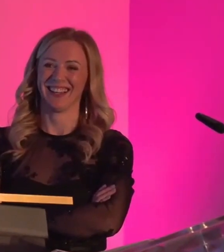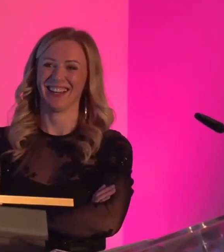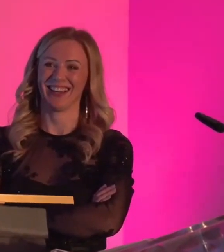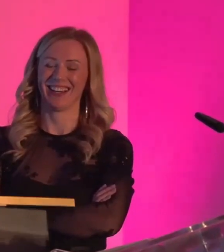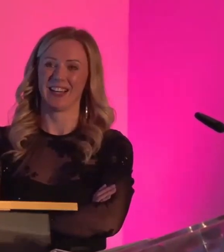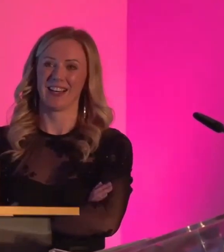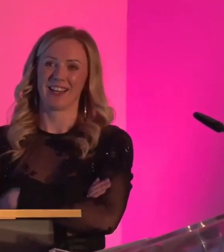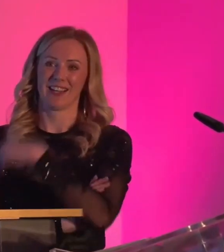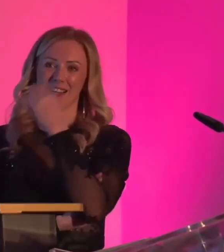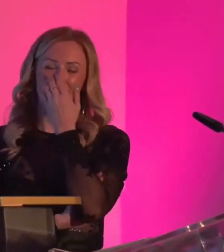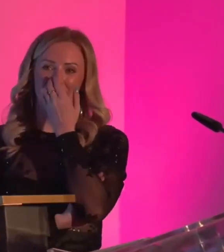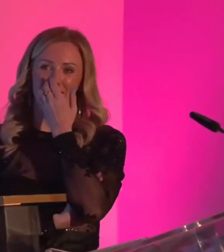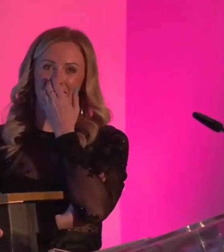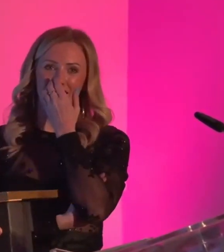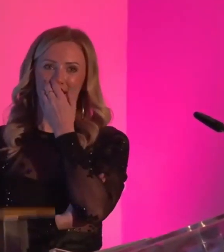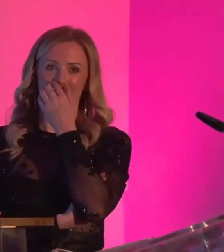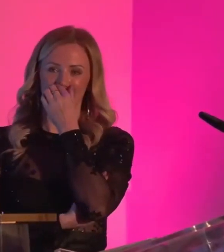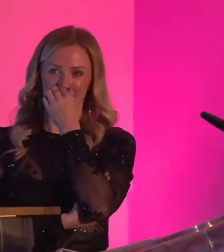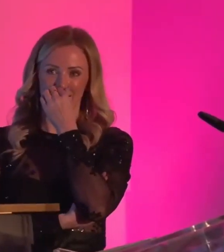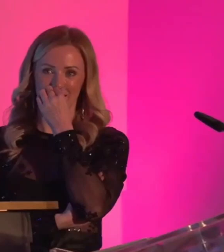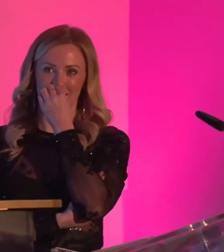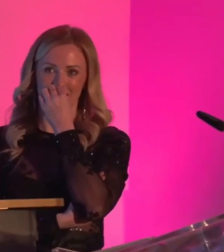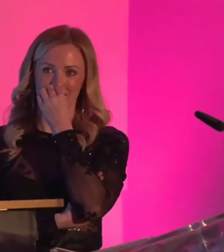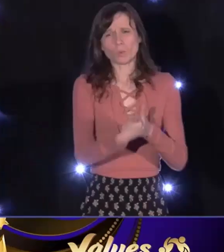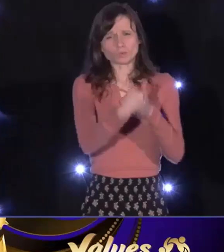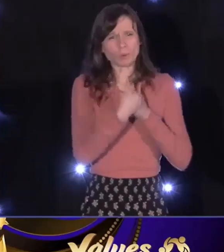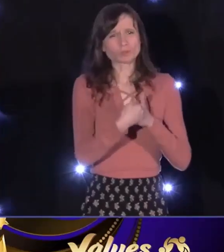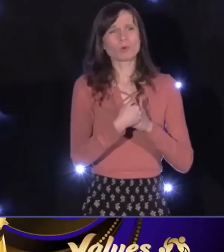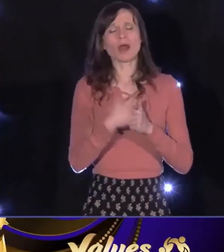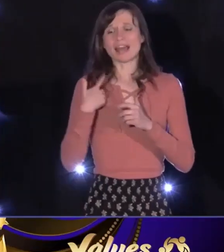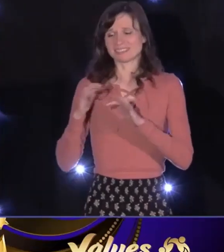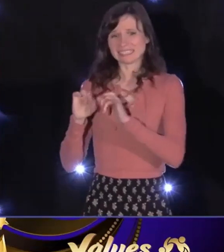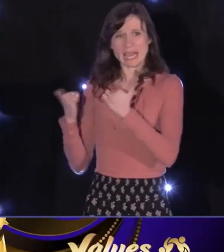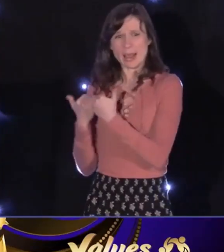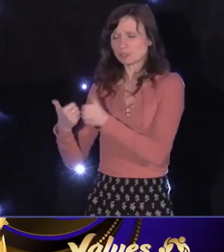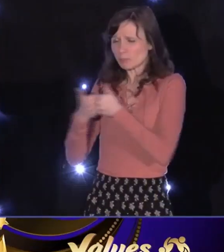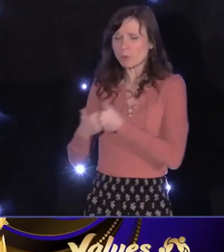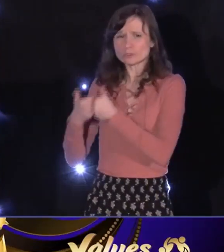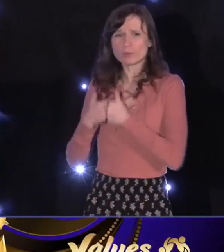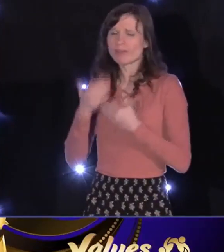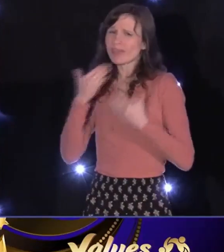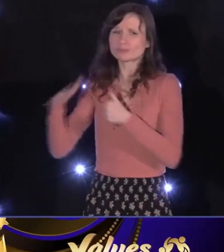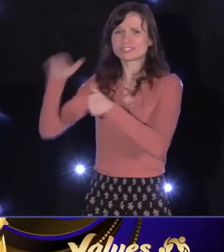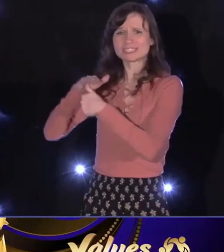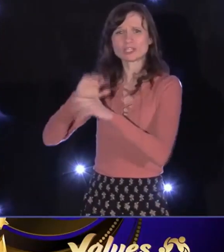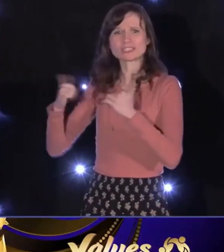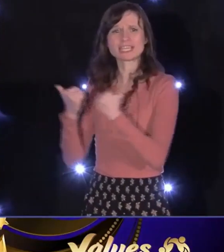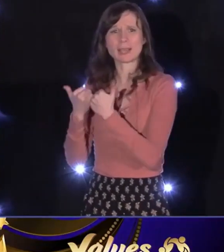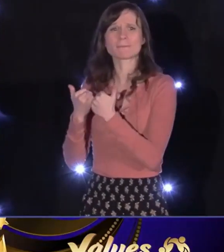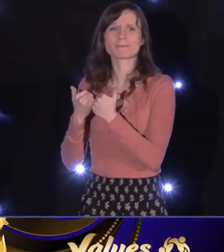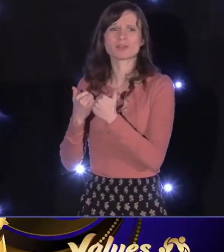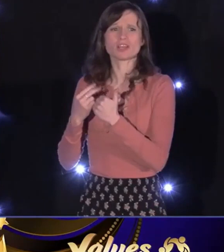I cannot underestimate the support I get from my team as well. Thank you to the Xenia team and the Nutcroft